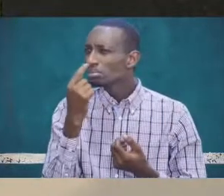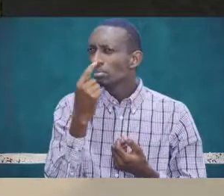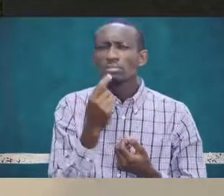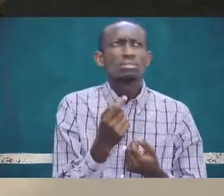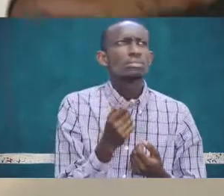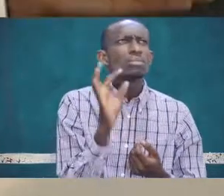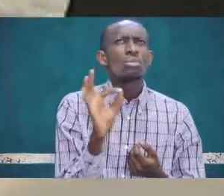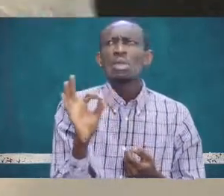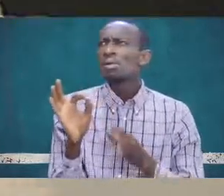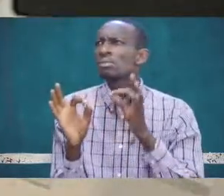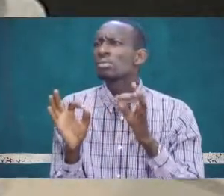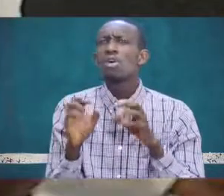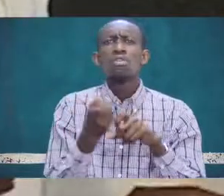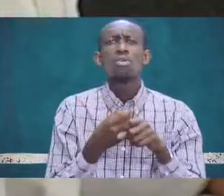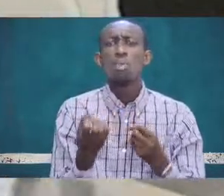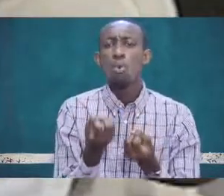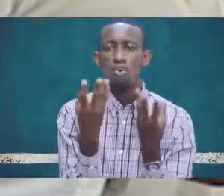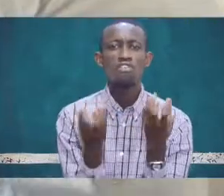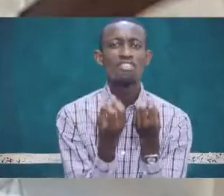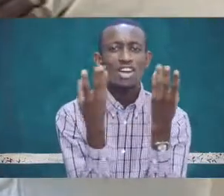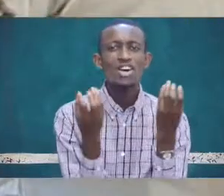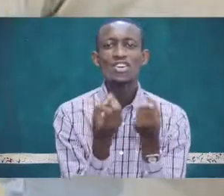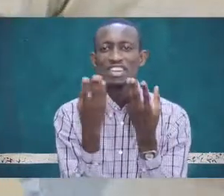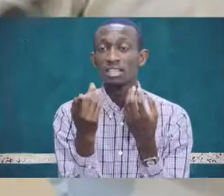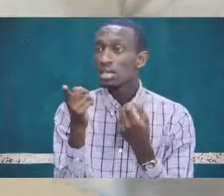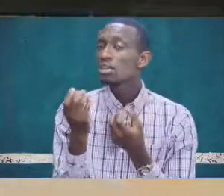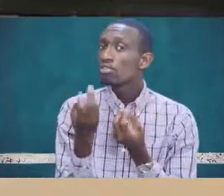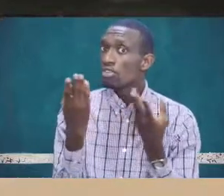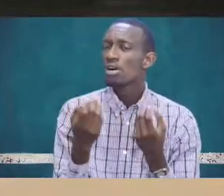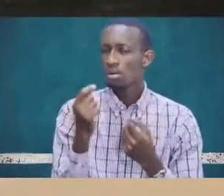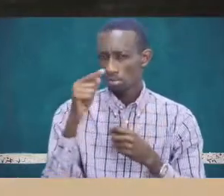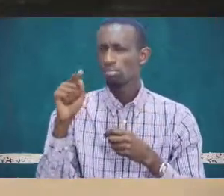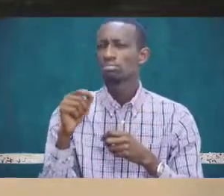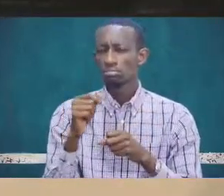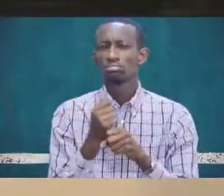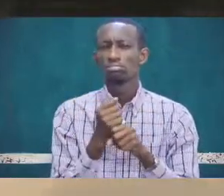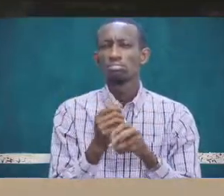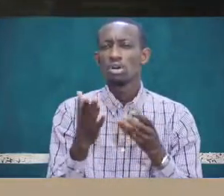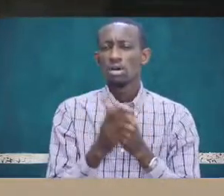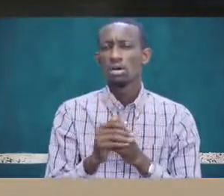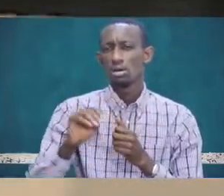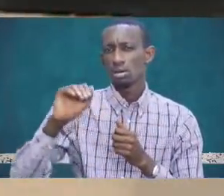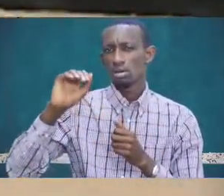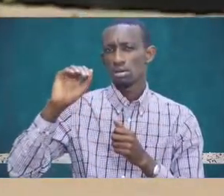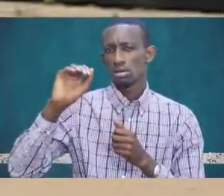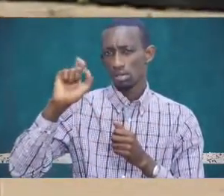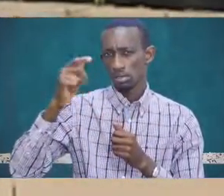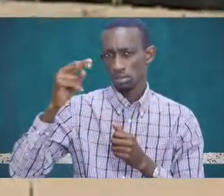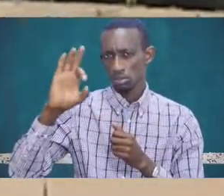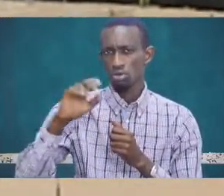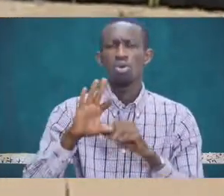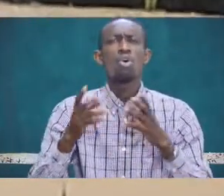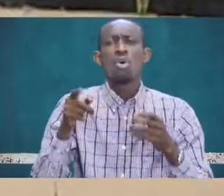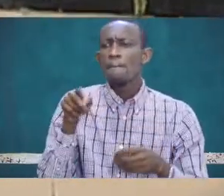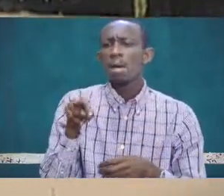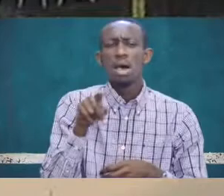esters. You enter into the house, and when you enter into the house, you feel the scent of the yellow